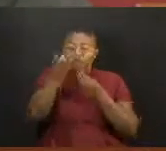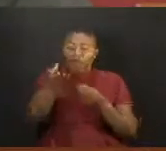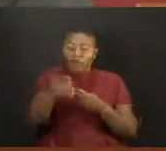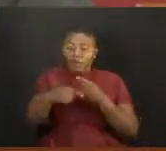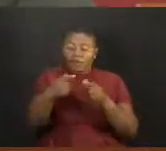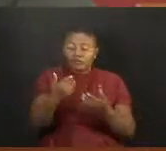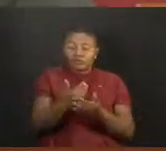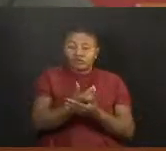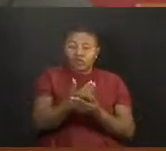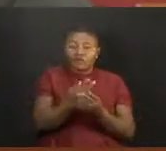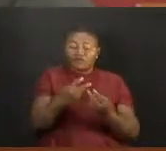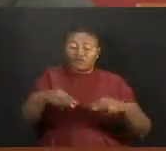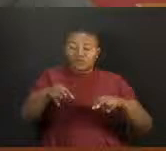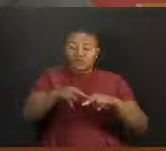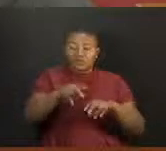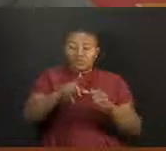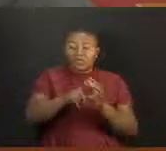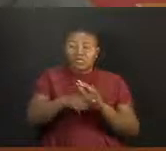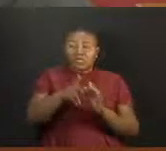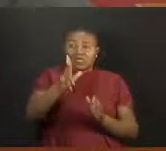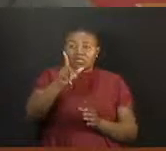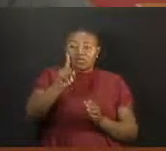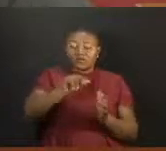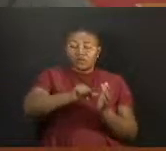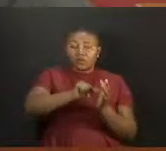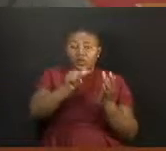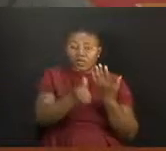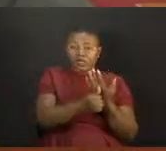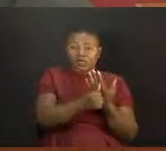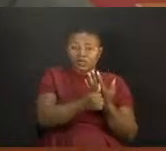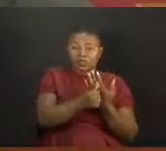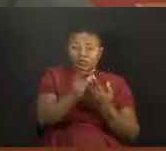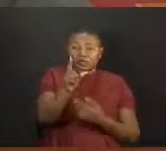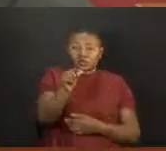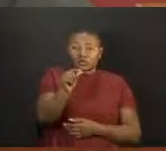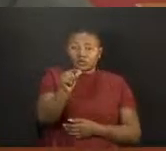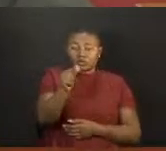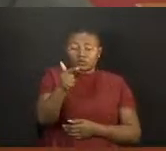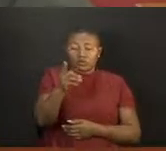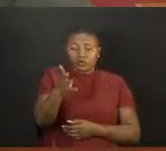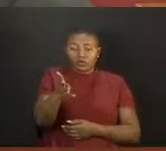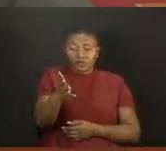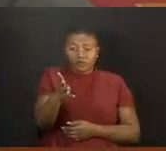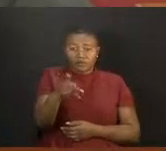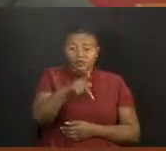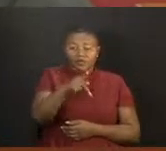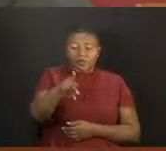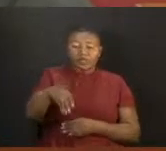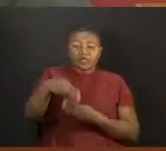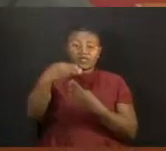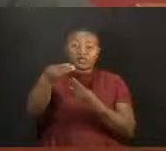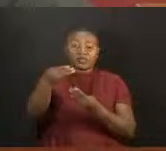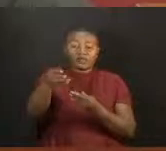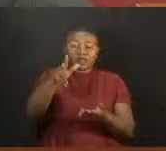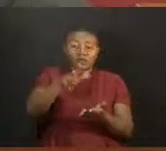August 2020, the PPA gave approval for the $121